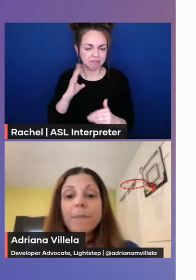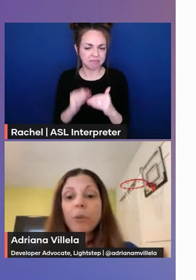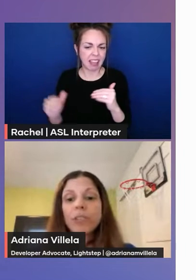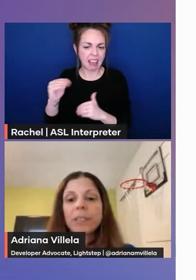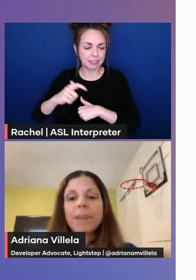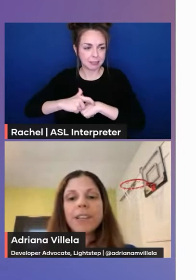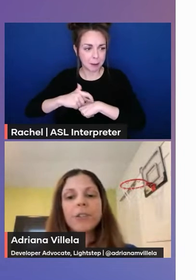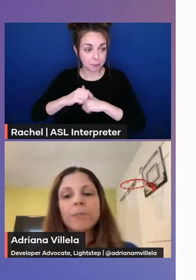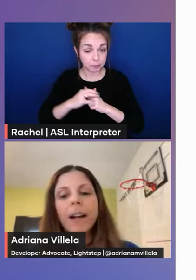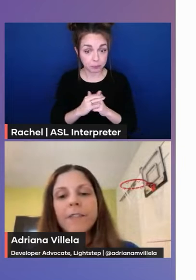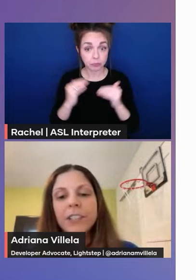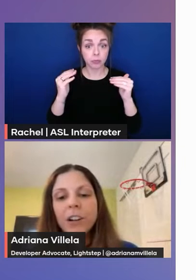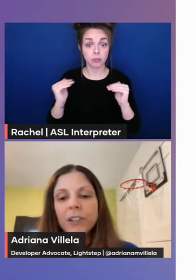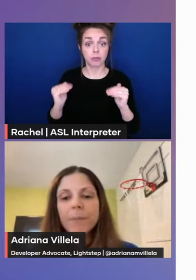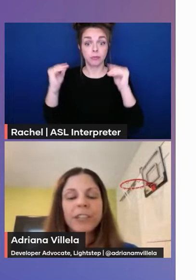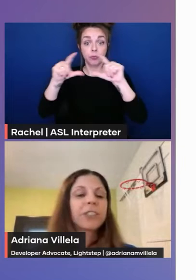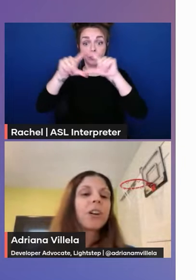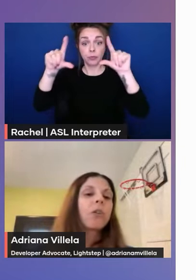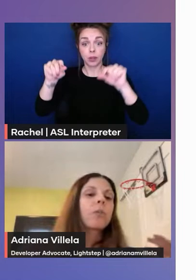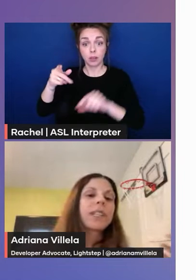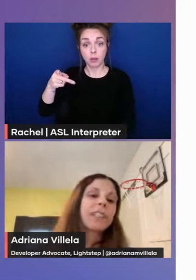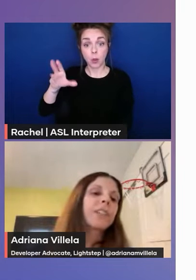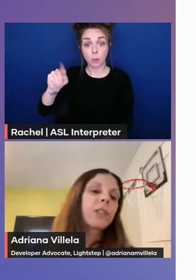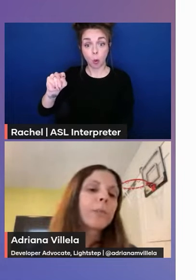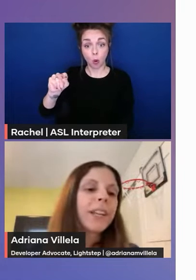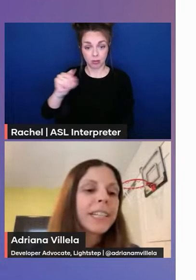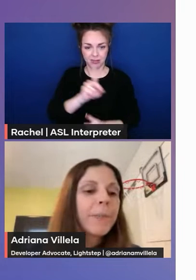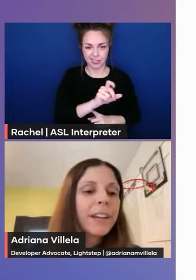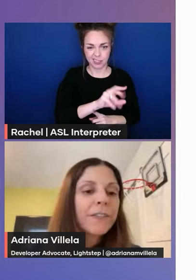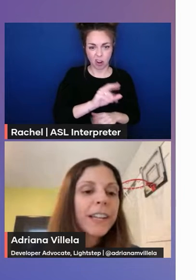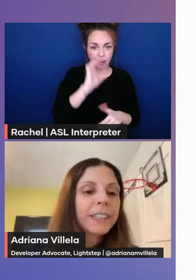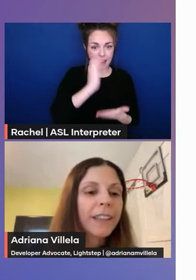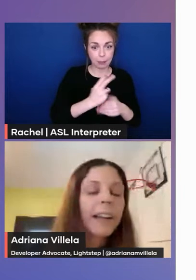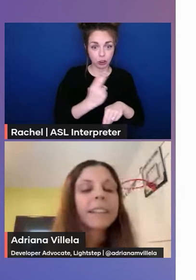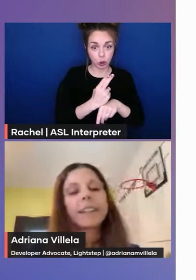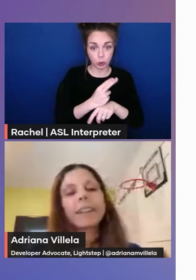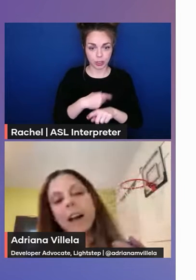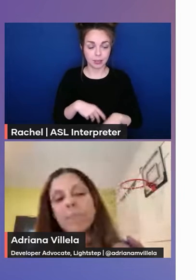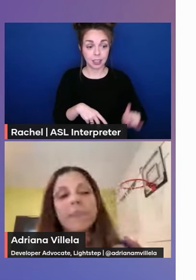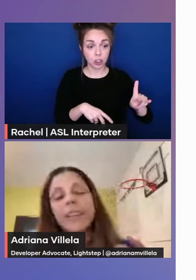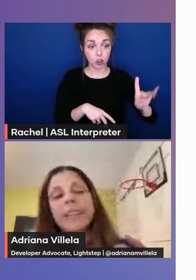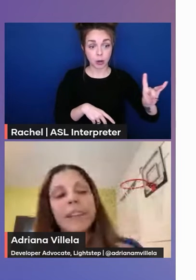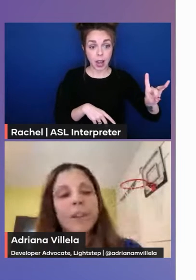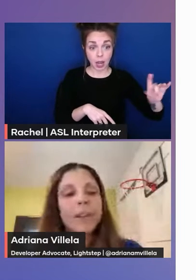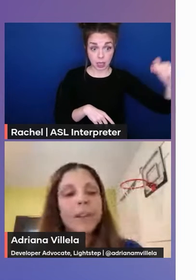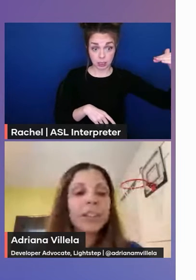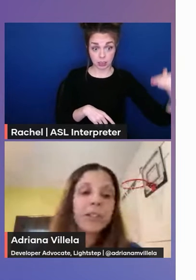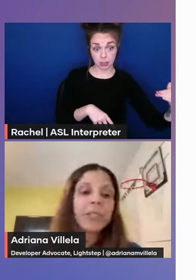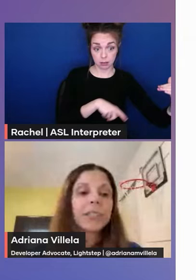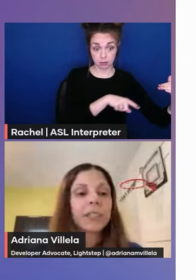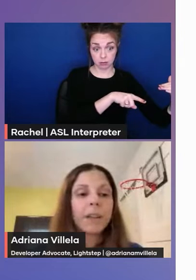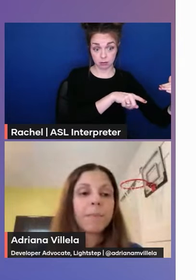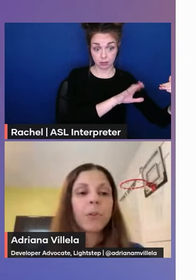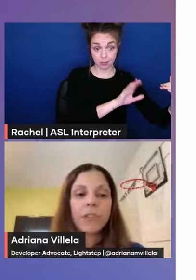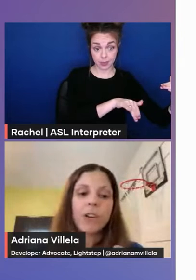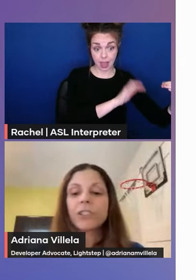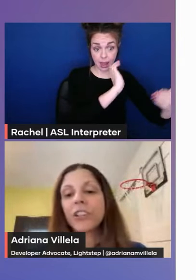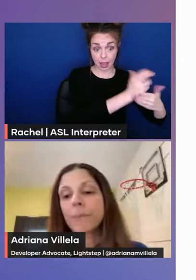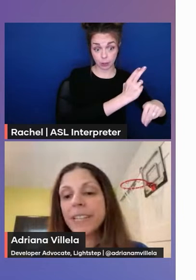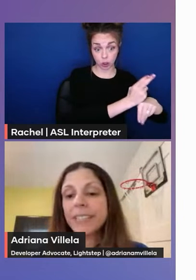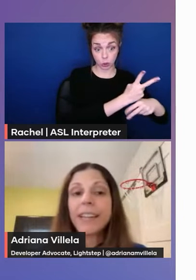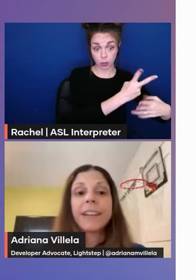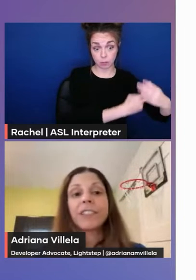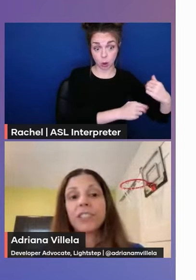have the ports being used by the Docker image. So we see in our Kubernetes manifest that the container image uses both